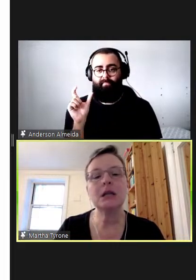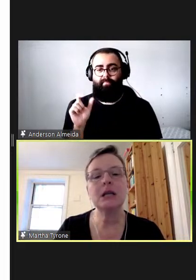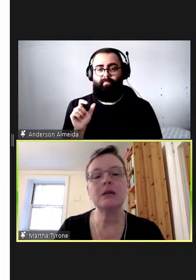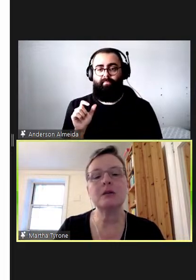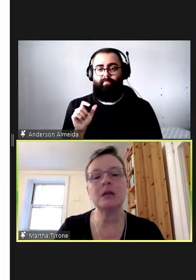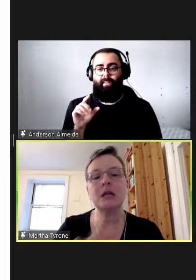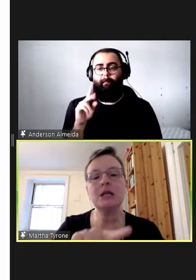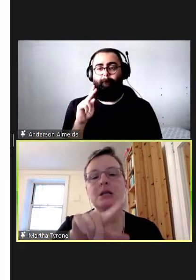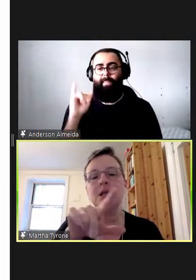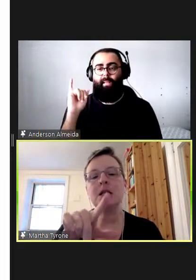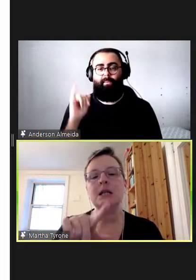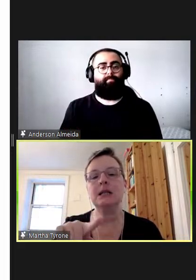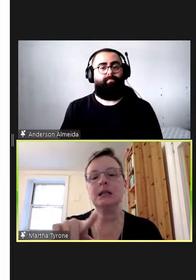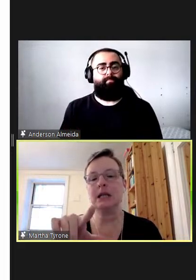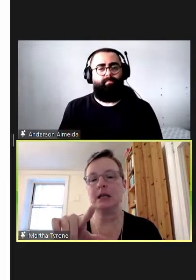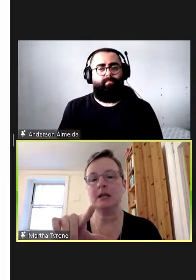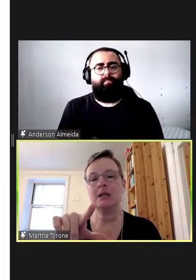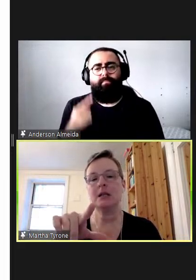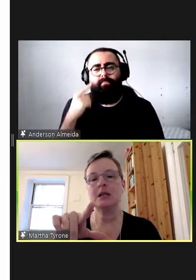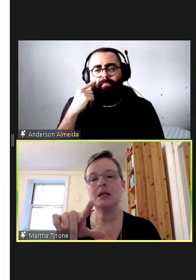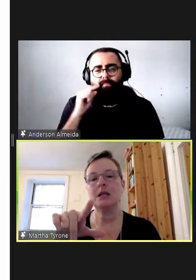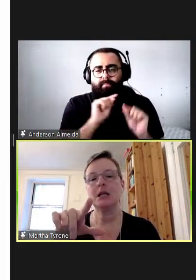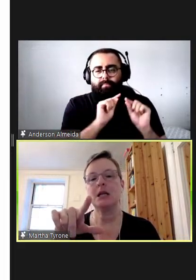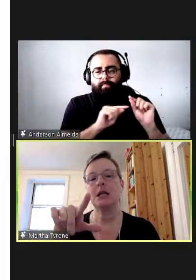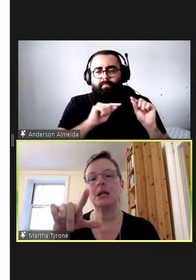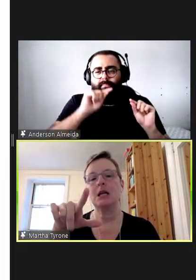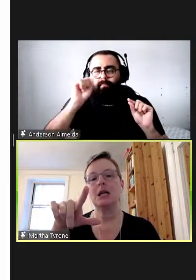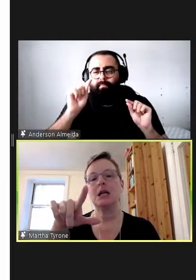The light gray dotted line